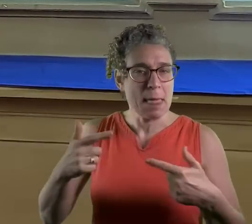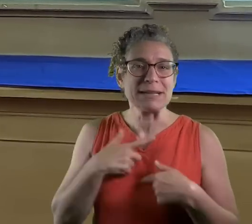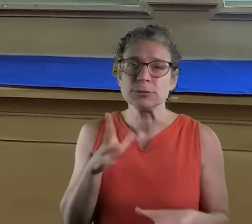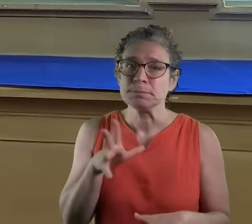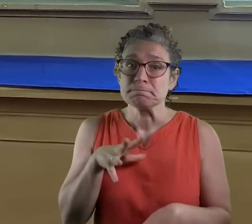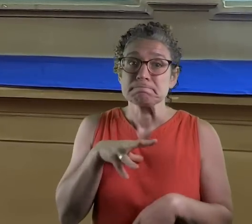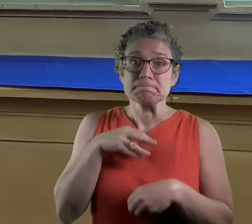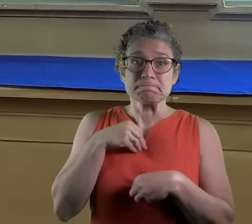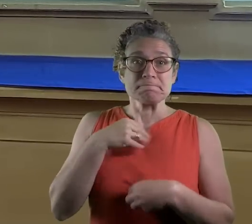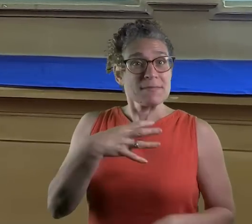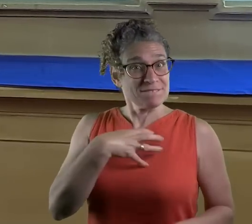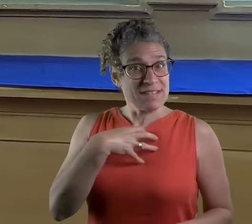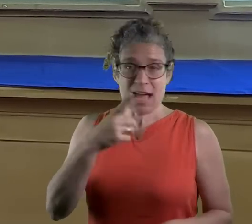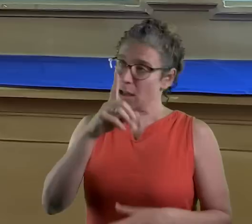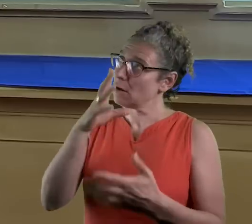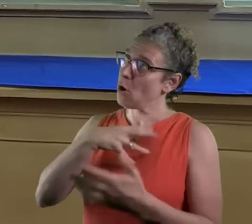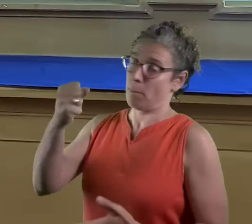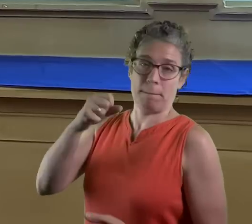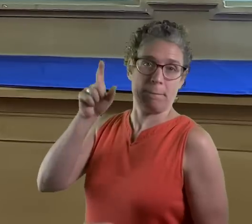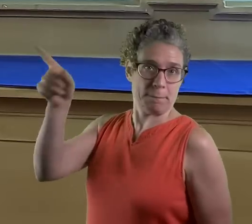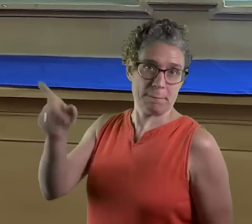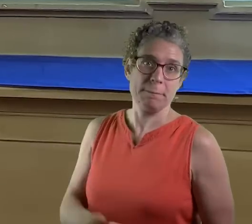our fears and to live in hope.